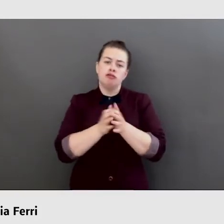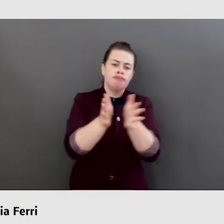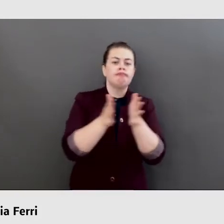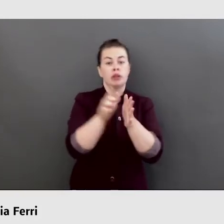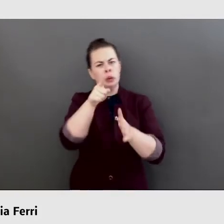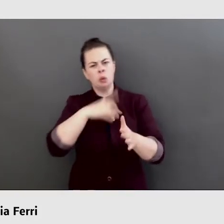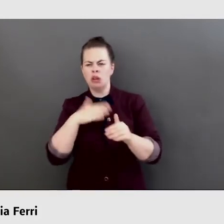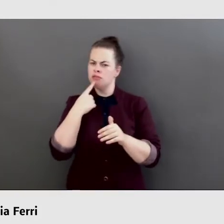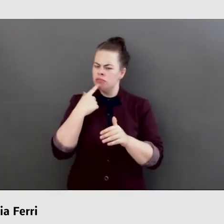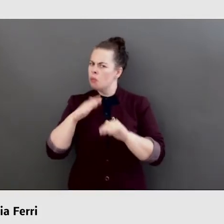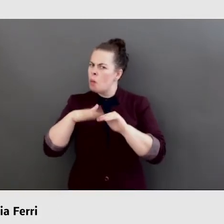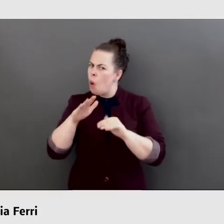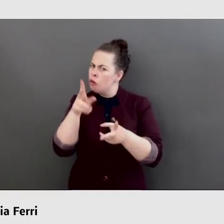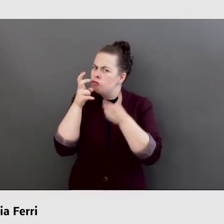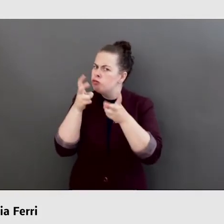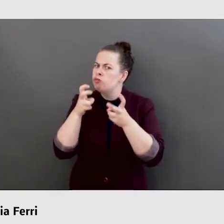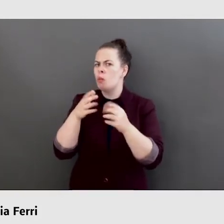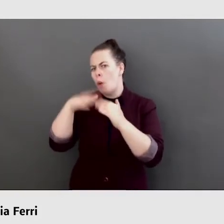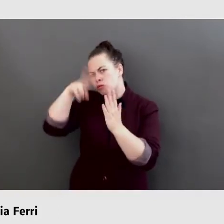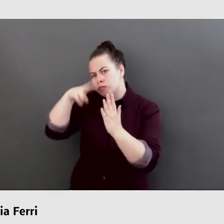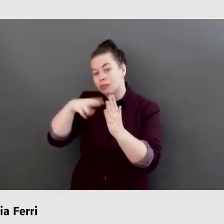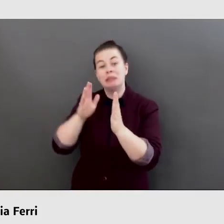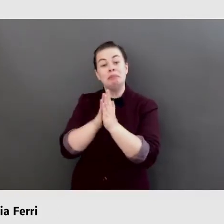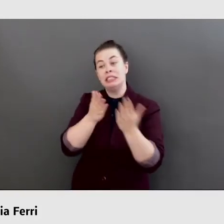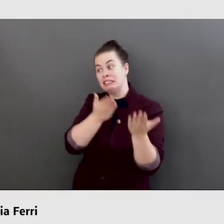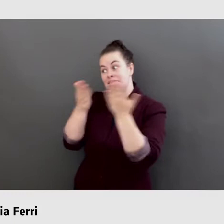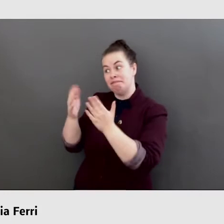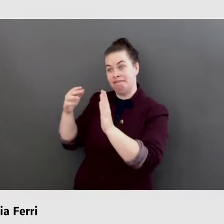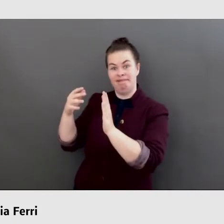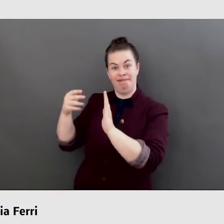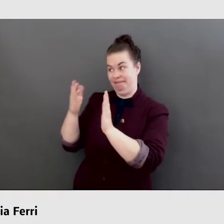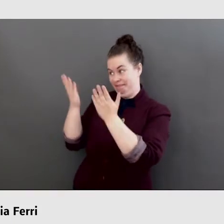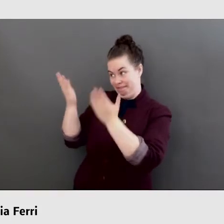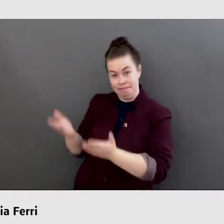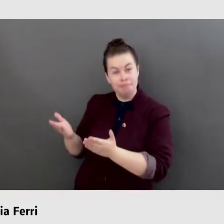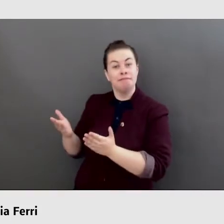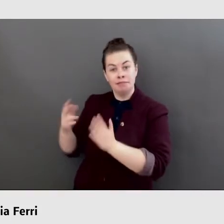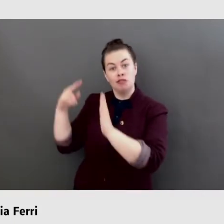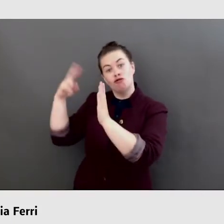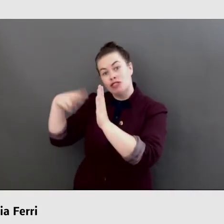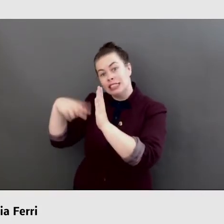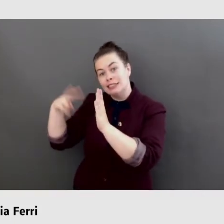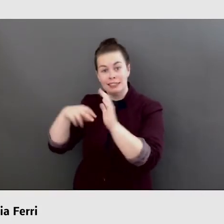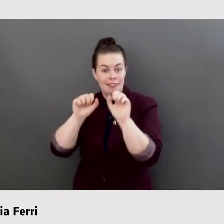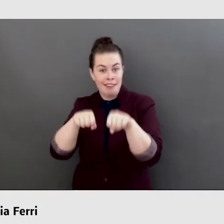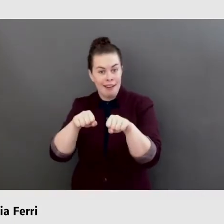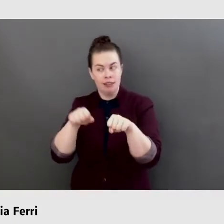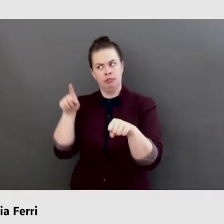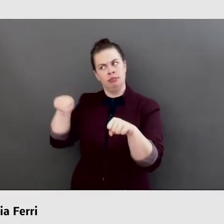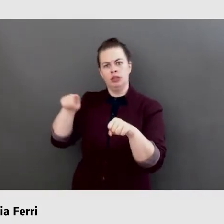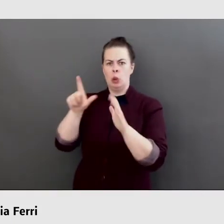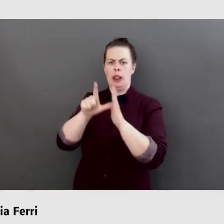addressed, in particular EU health competencies, EU health policies, here are some readings that I suggest